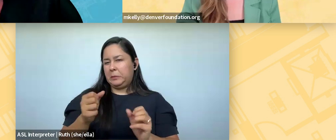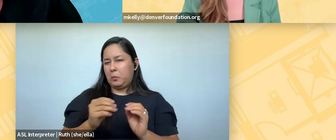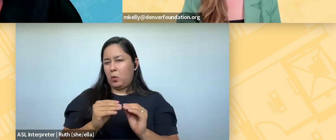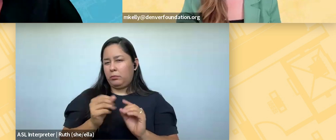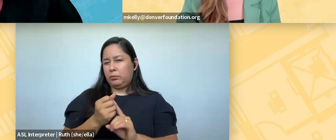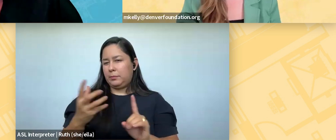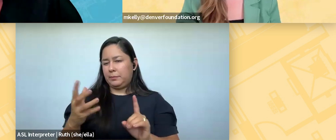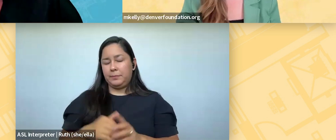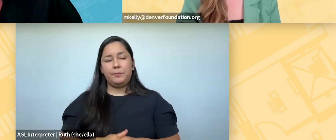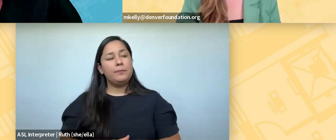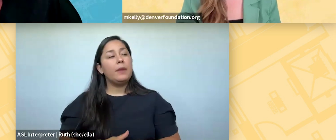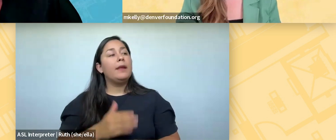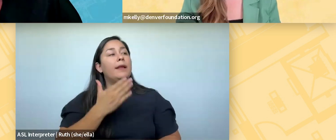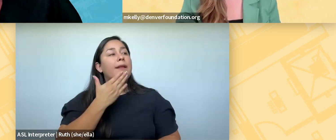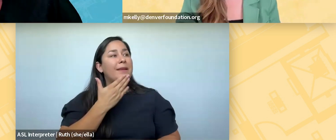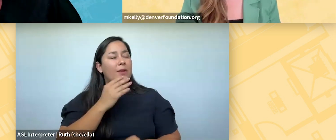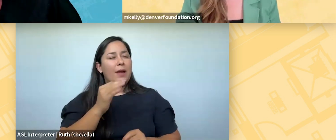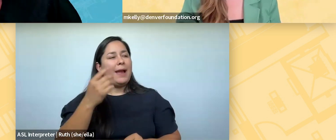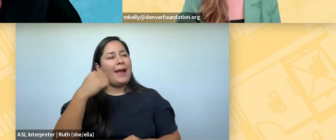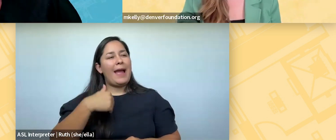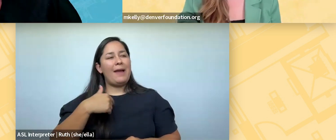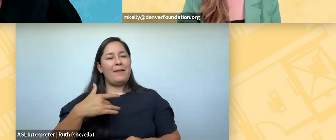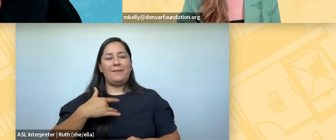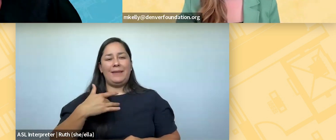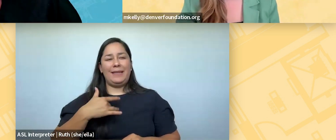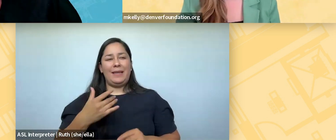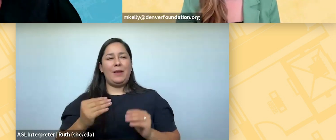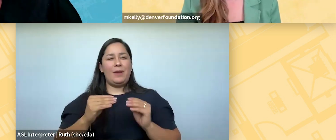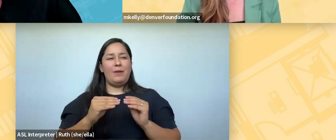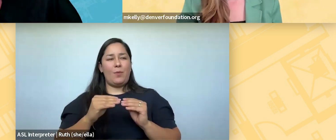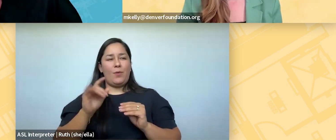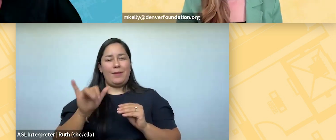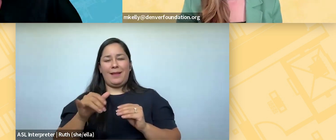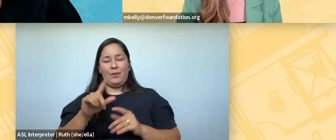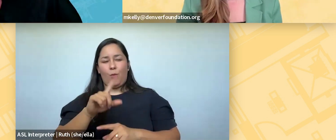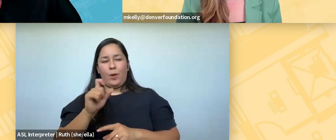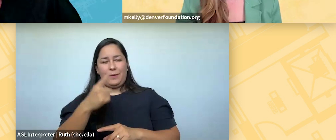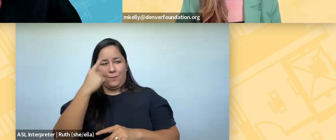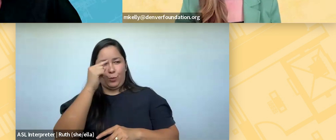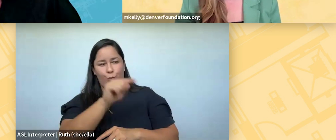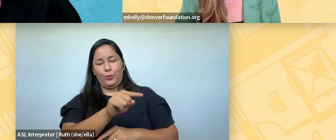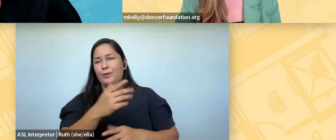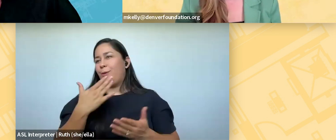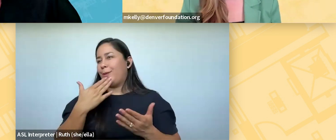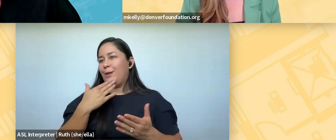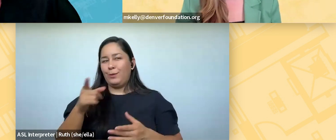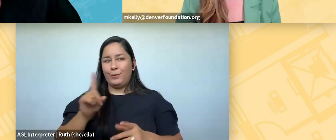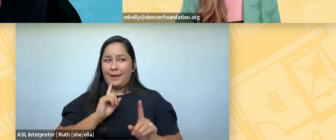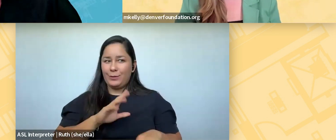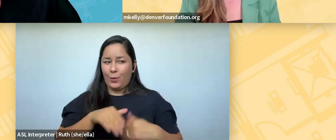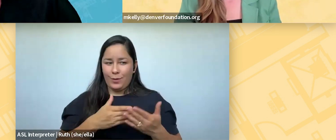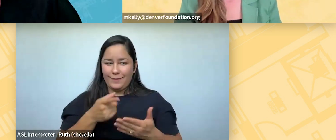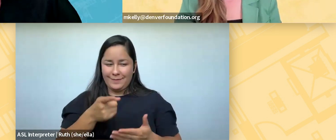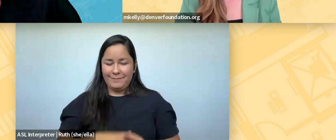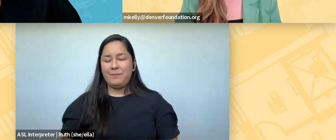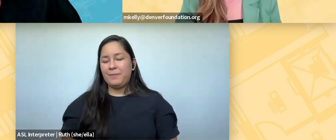Thank you, Desa. I have a feeling most of these questions are coming to you, so thank you for being able to answer all of these with such